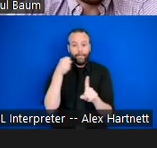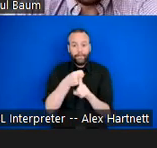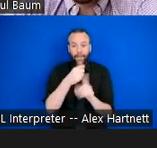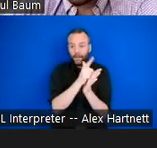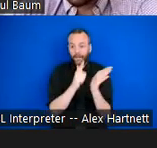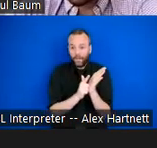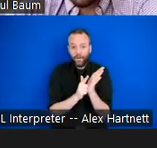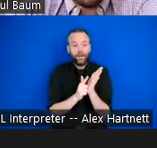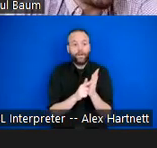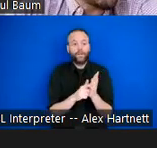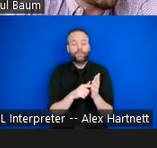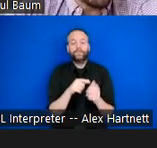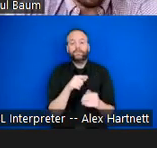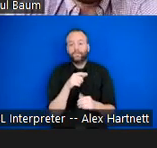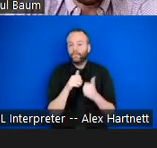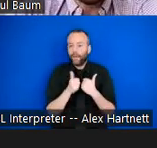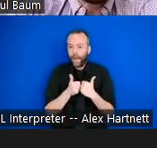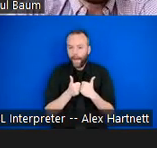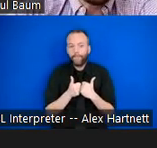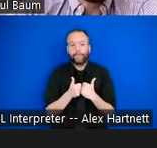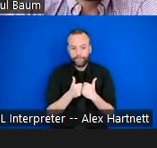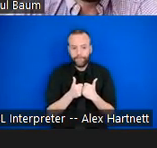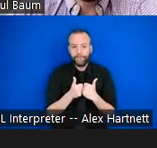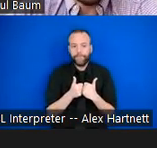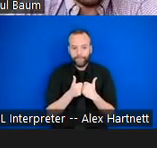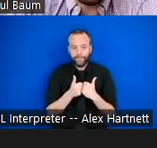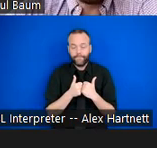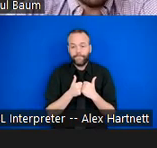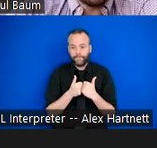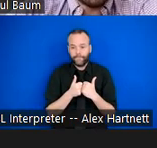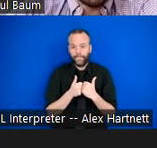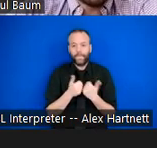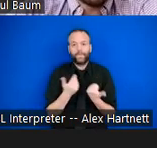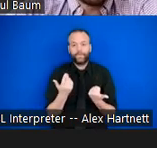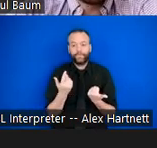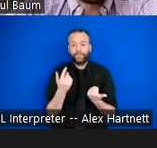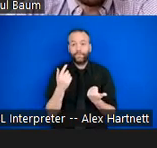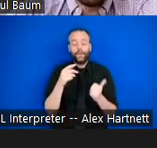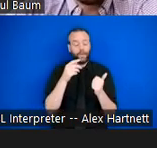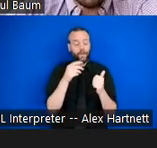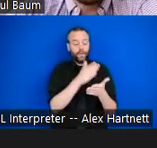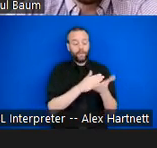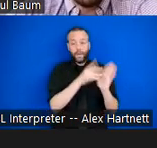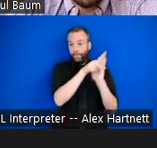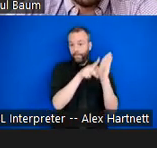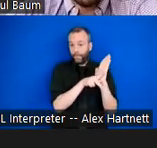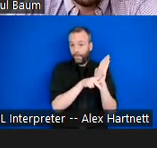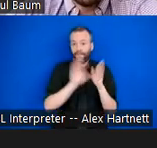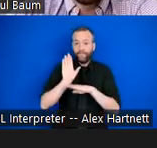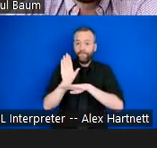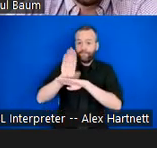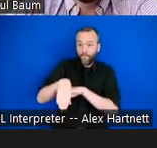laws. And this is what I was talking about earlier. Forced outing policies remove